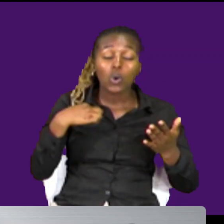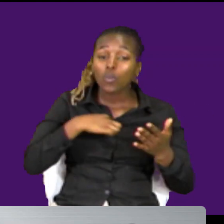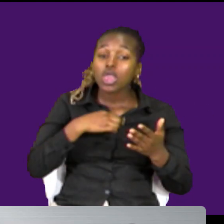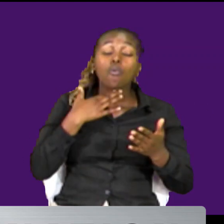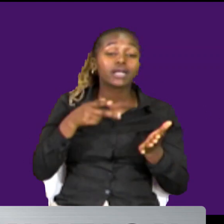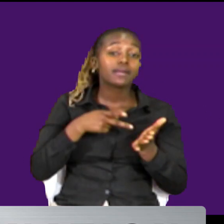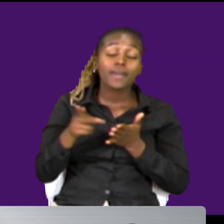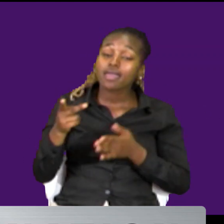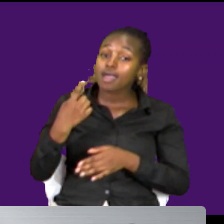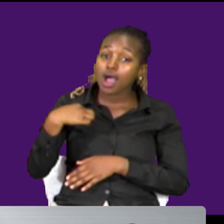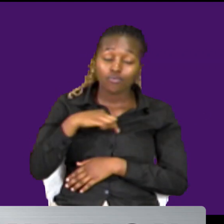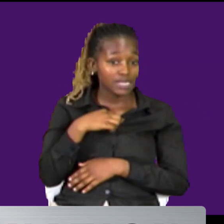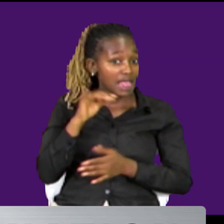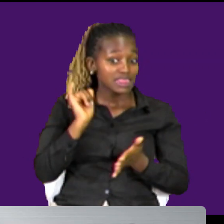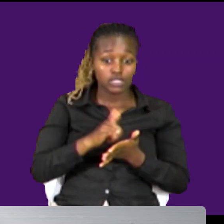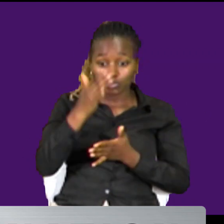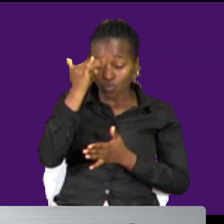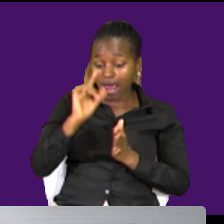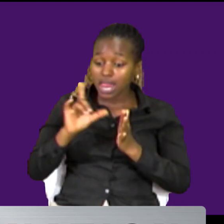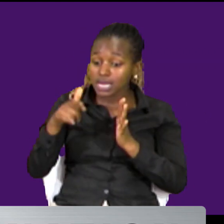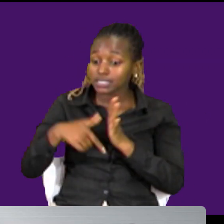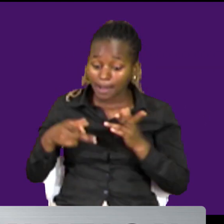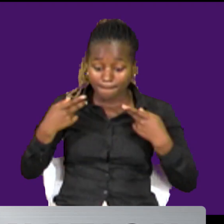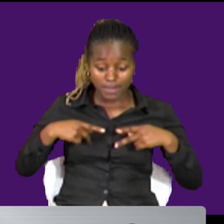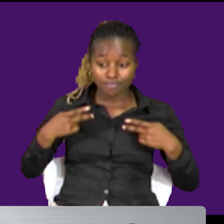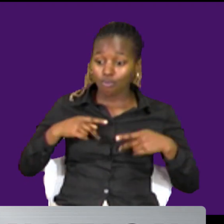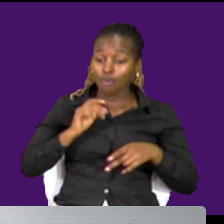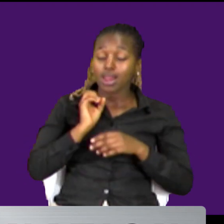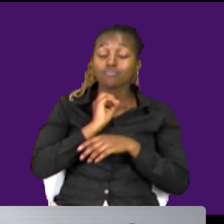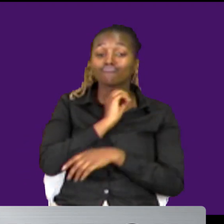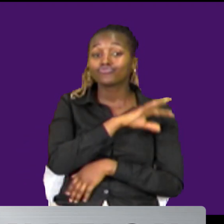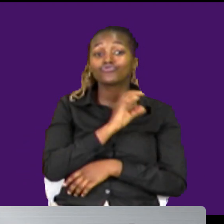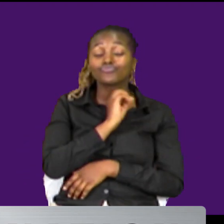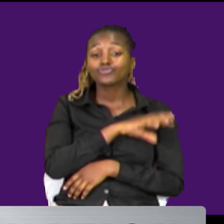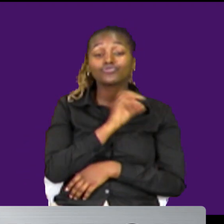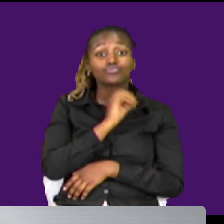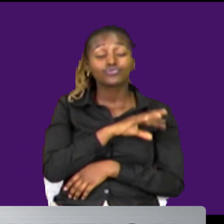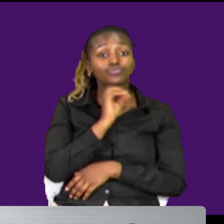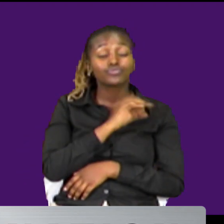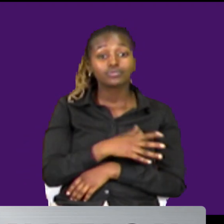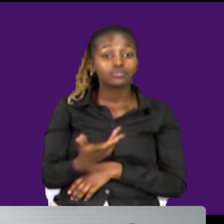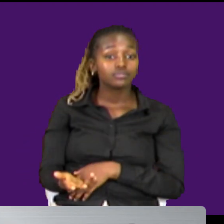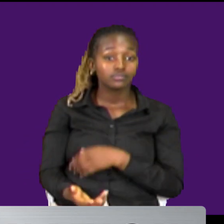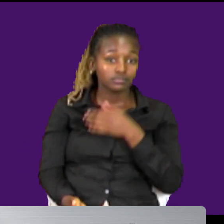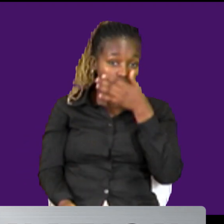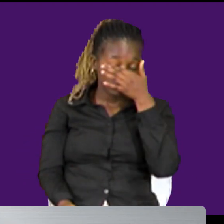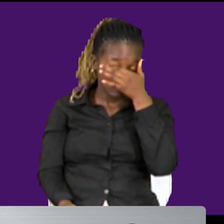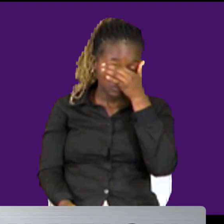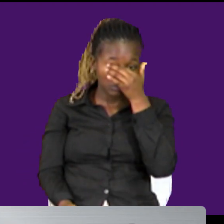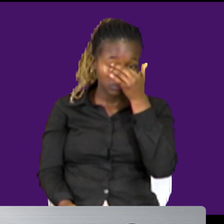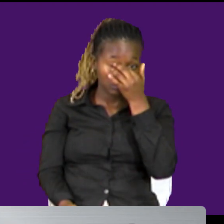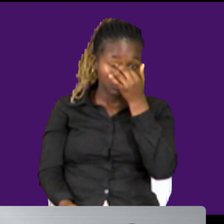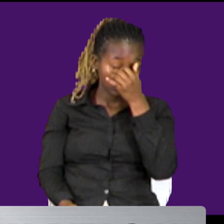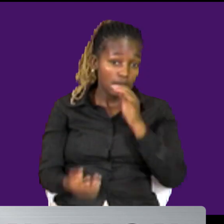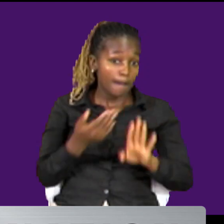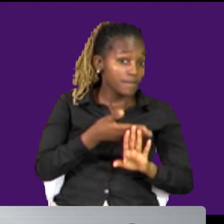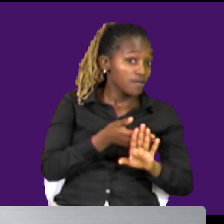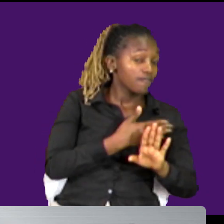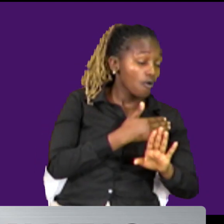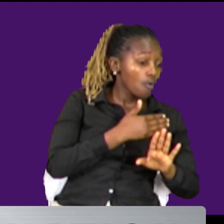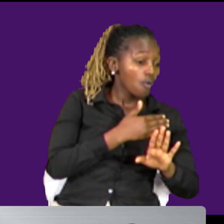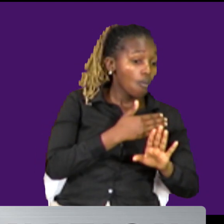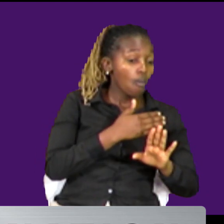9,000. social media. Yes. People wanted to storm State House. Yes, those were the boys who initially had been mobilized to make sure they stage a